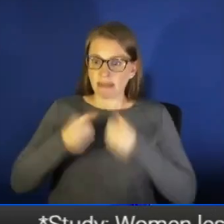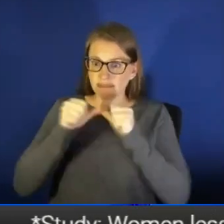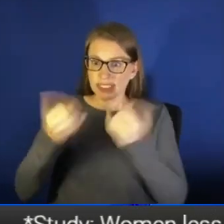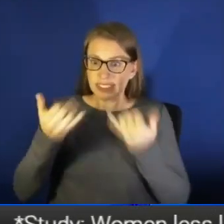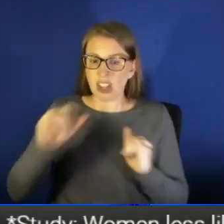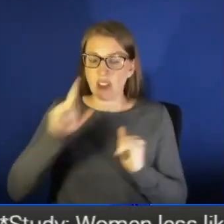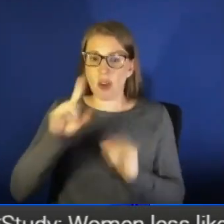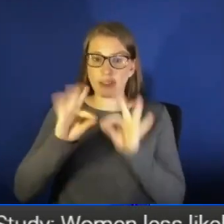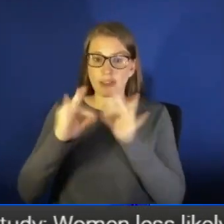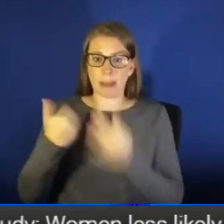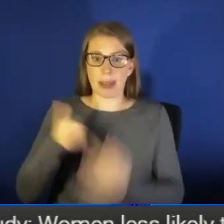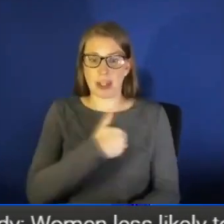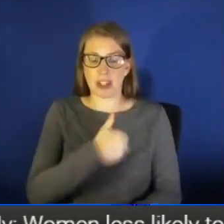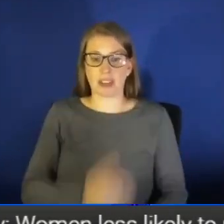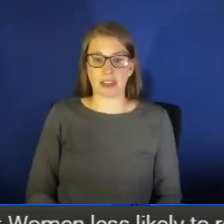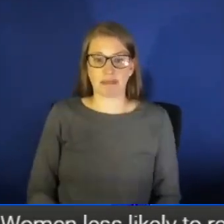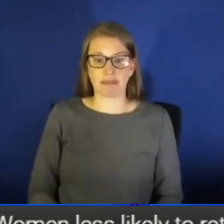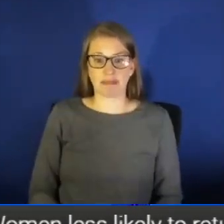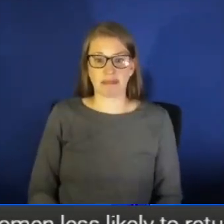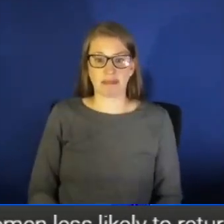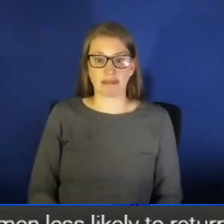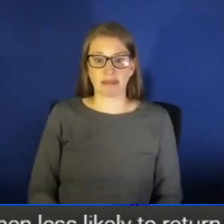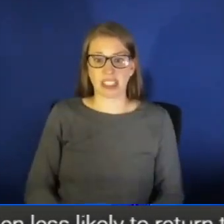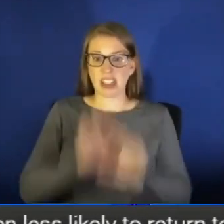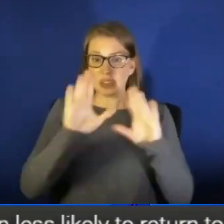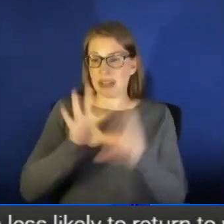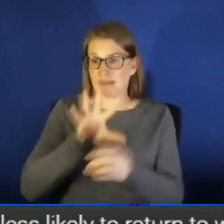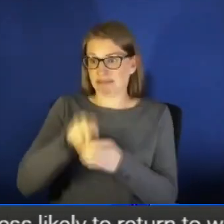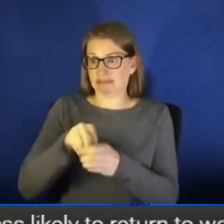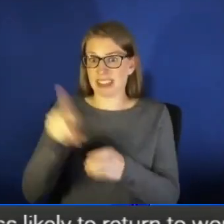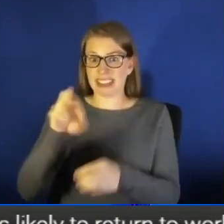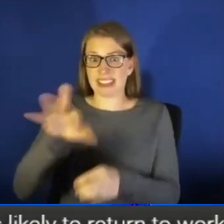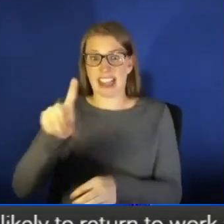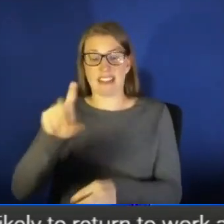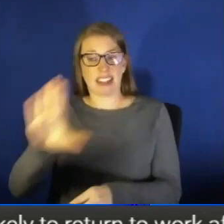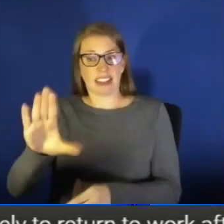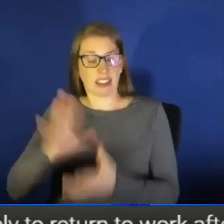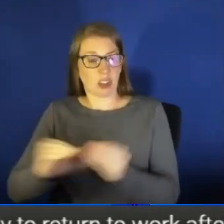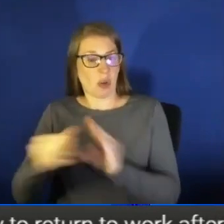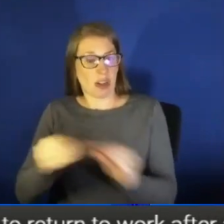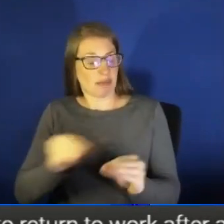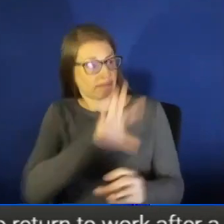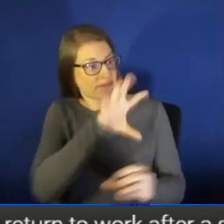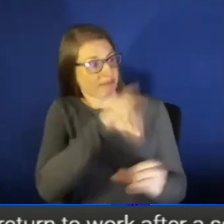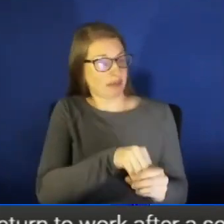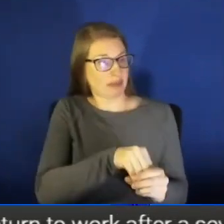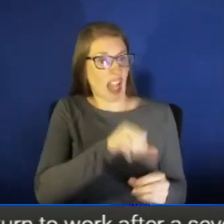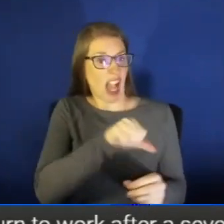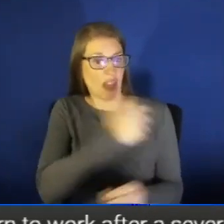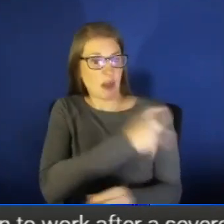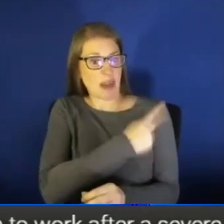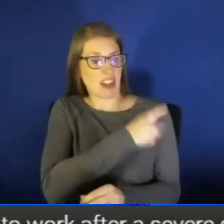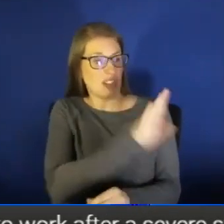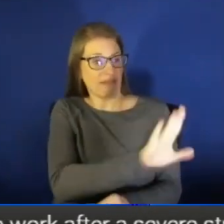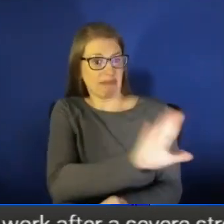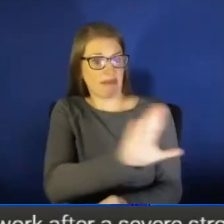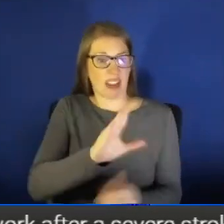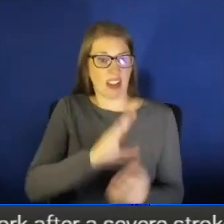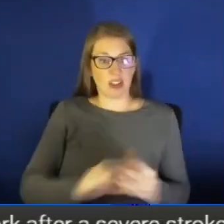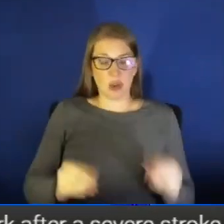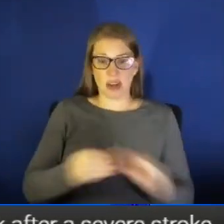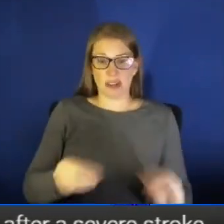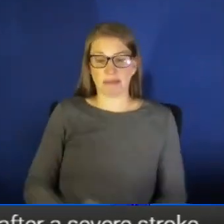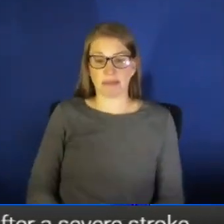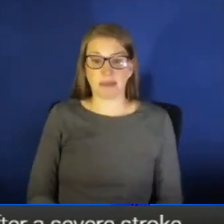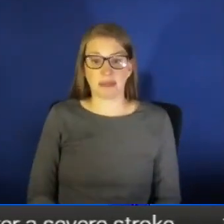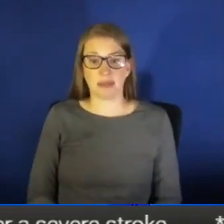great. It's to be a part of David's story and to be a part of other patients' stories that have really taken their health seriously. And we're